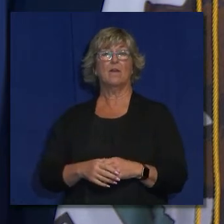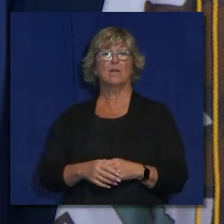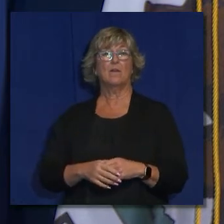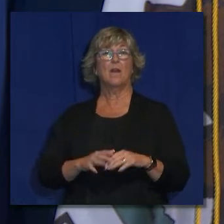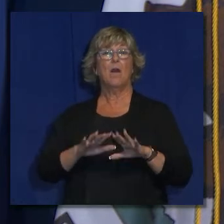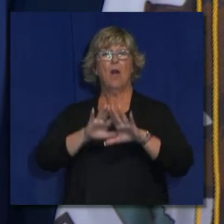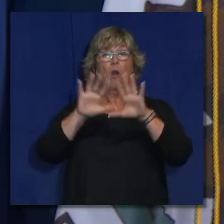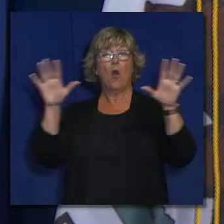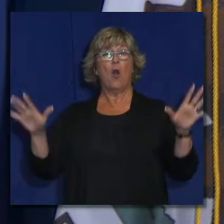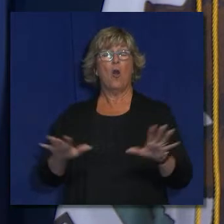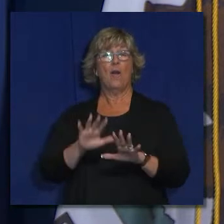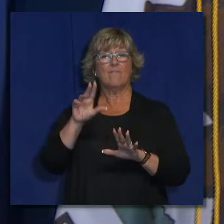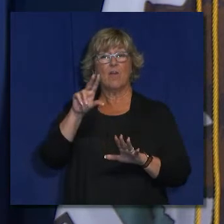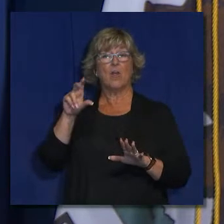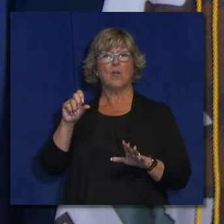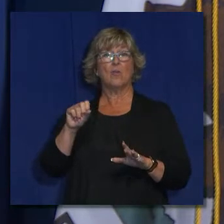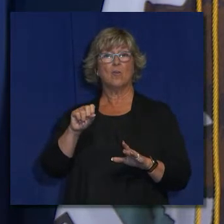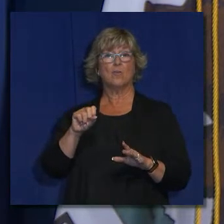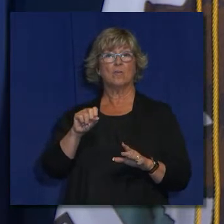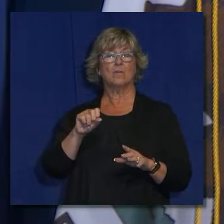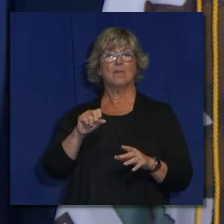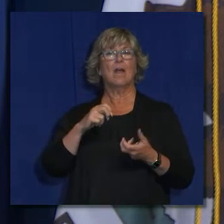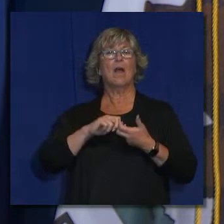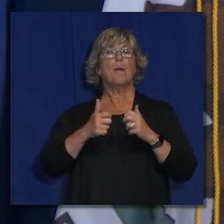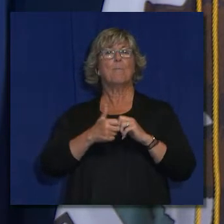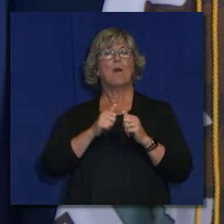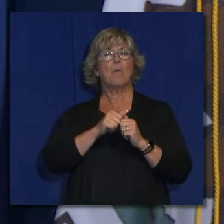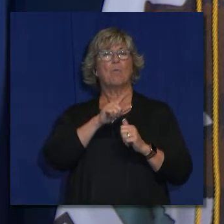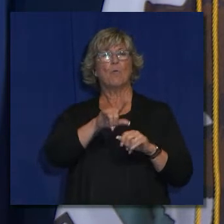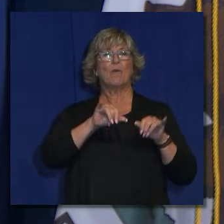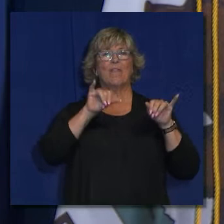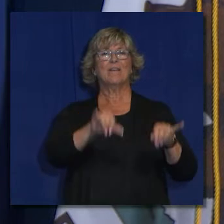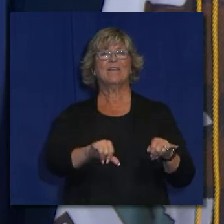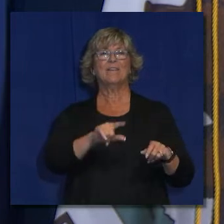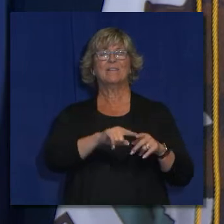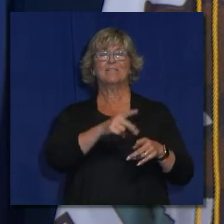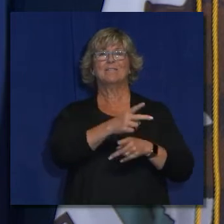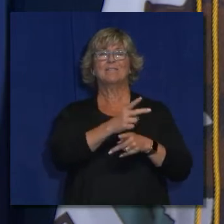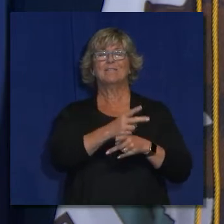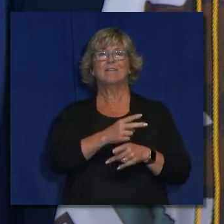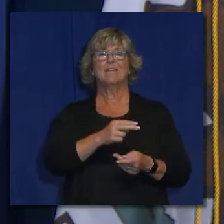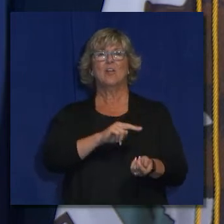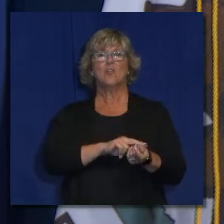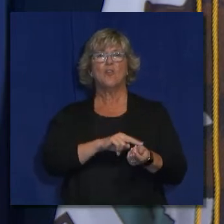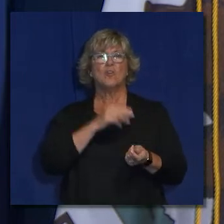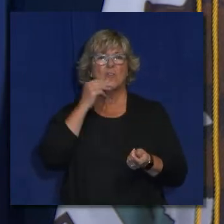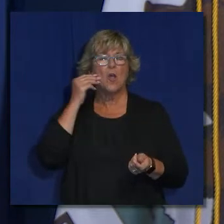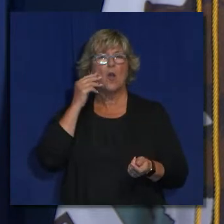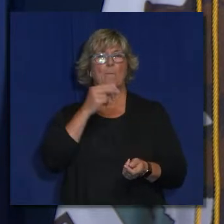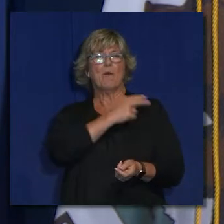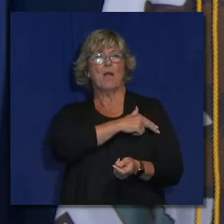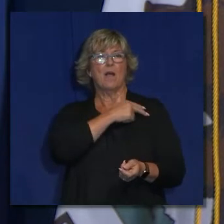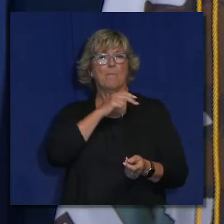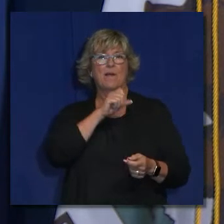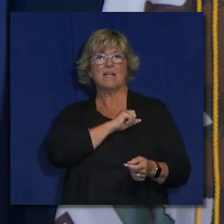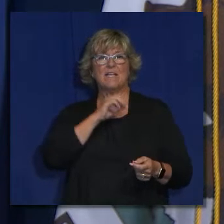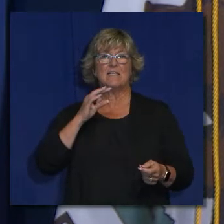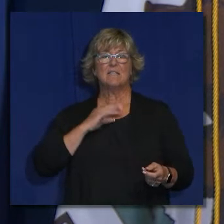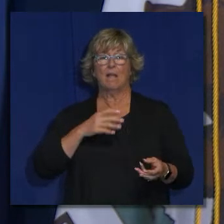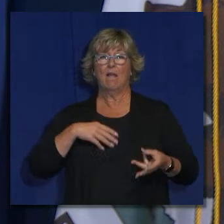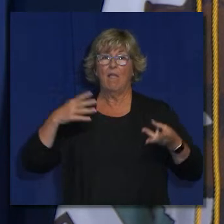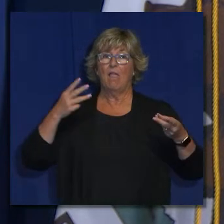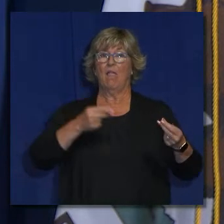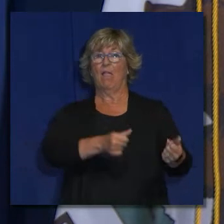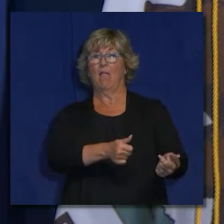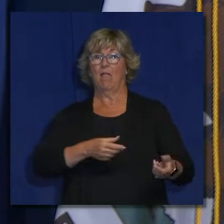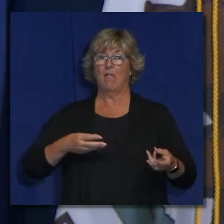the nation, we're seeing major retention issues in our hospitals and nursing homes with staff. We've contributed hundreds of millions